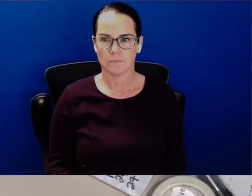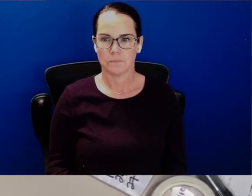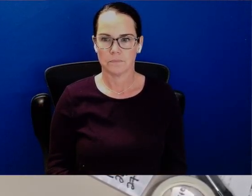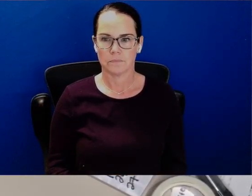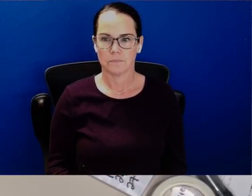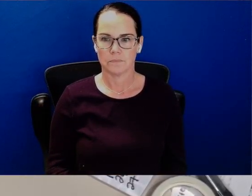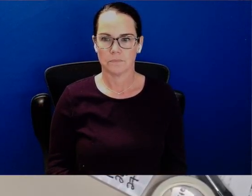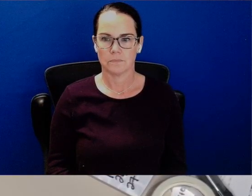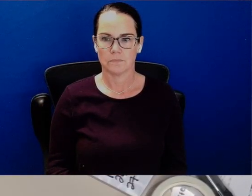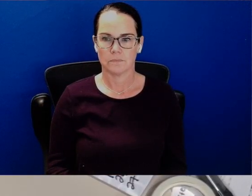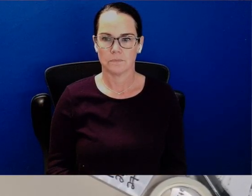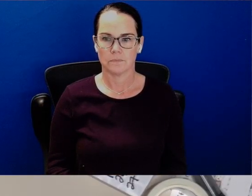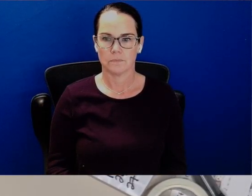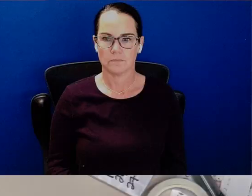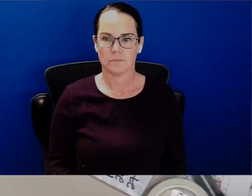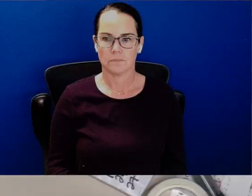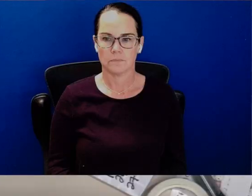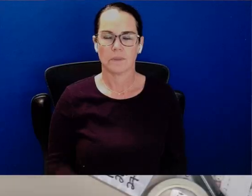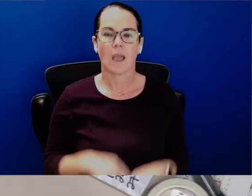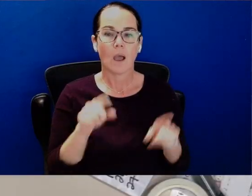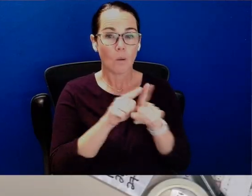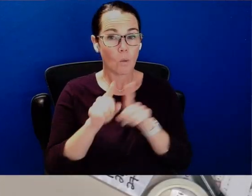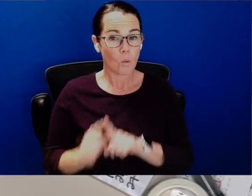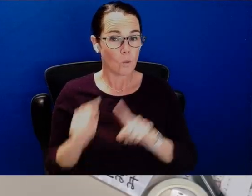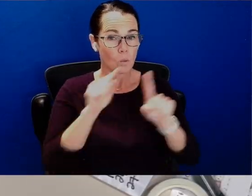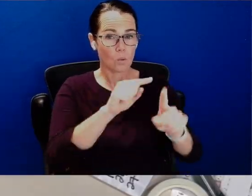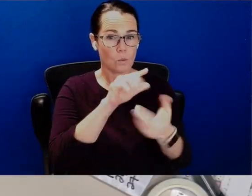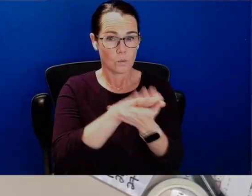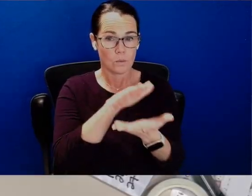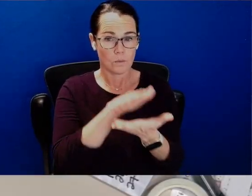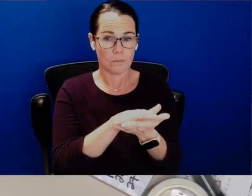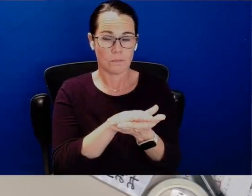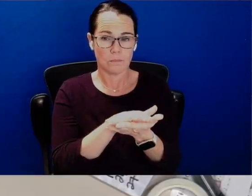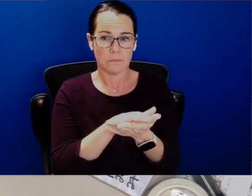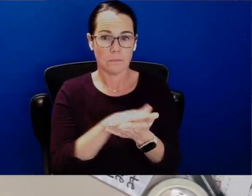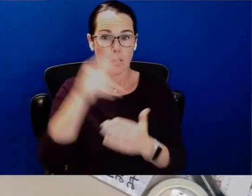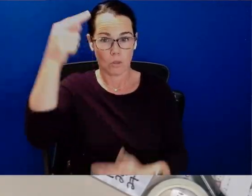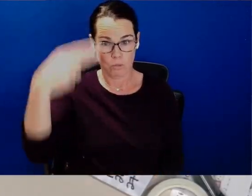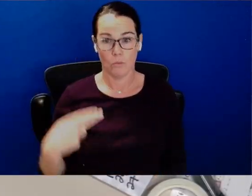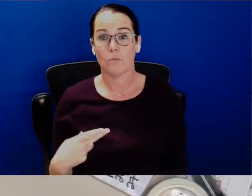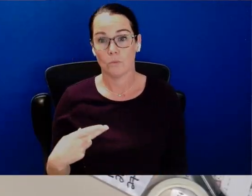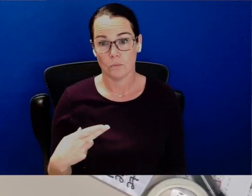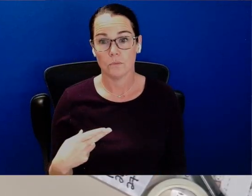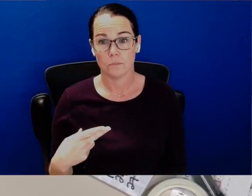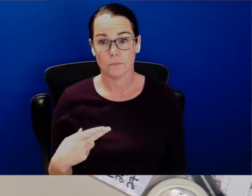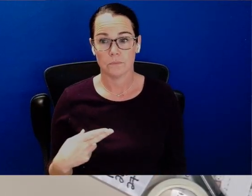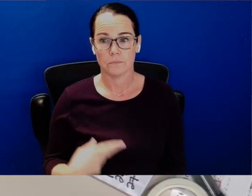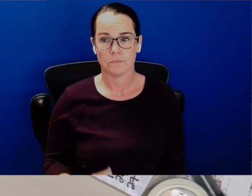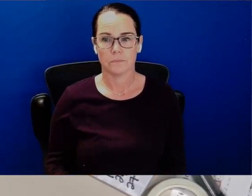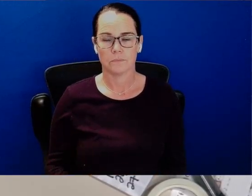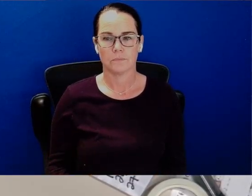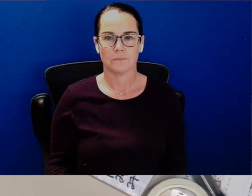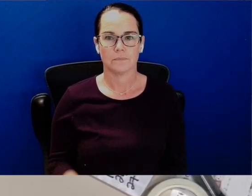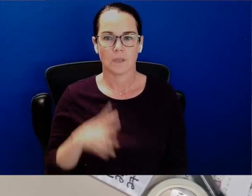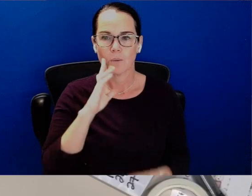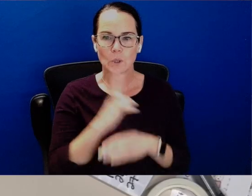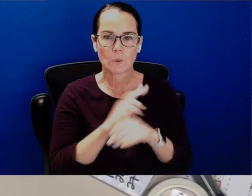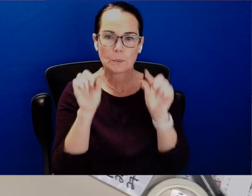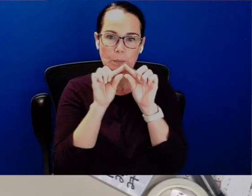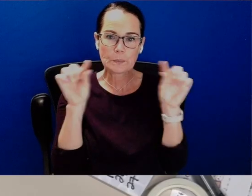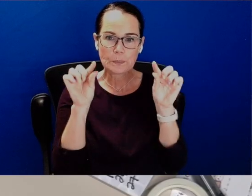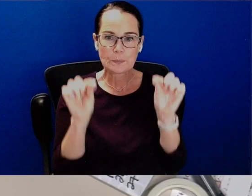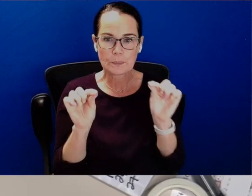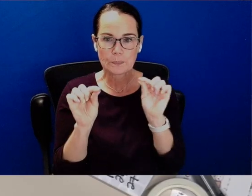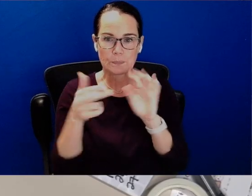I also am on campus on Thursdays. We'll use the little skinny